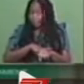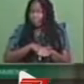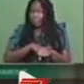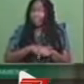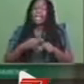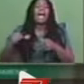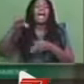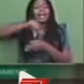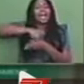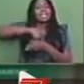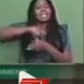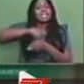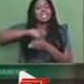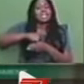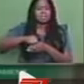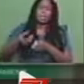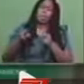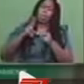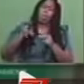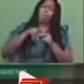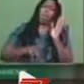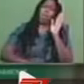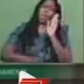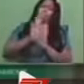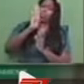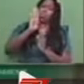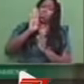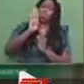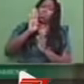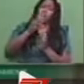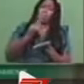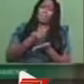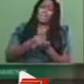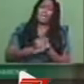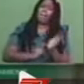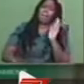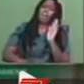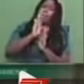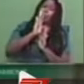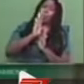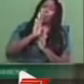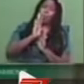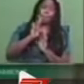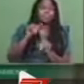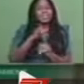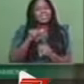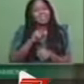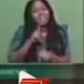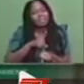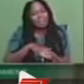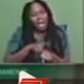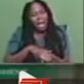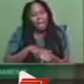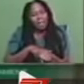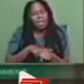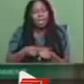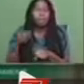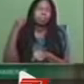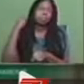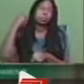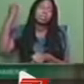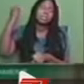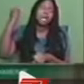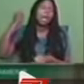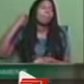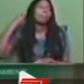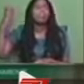cost for transportation, construction, and services budget. In my respectful view, spells pressure, pressure,